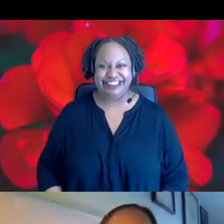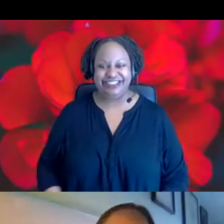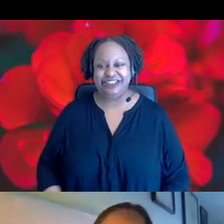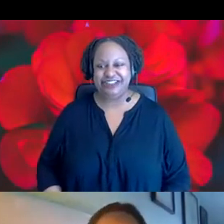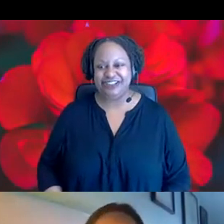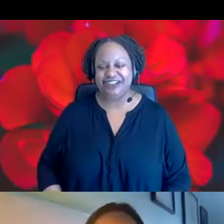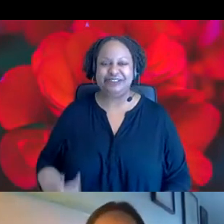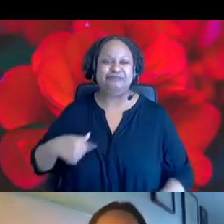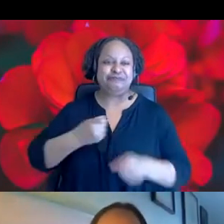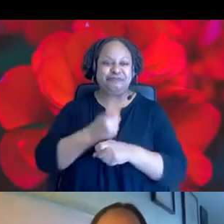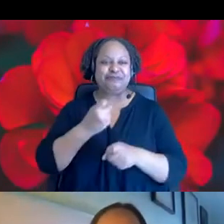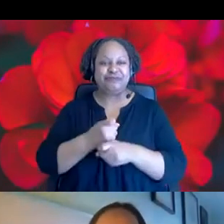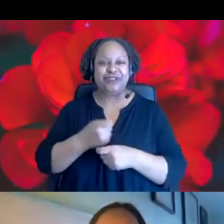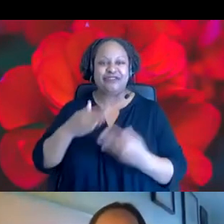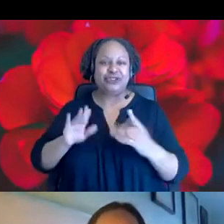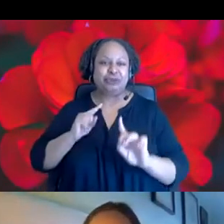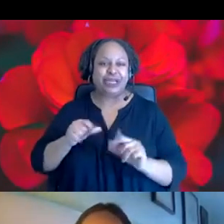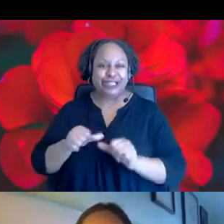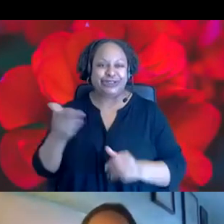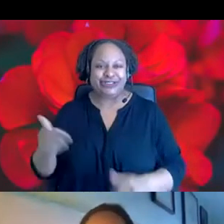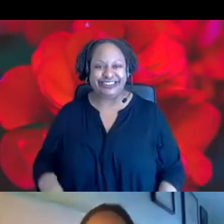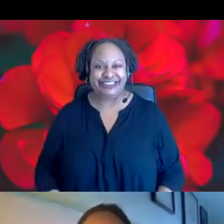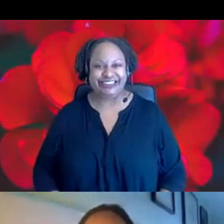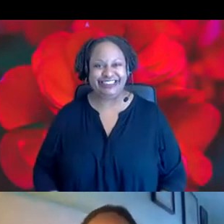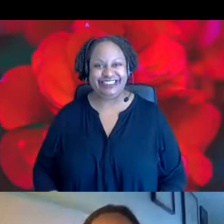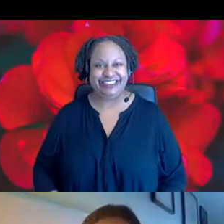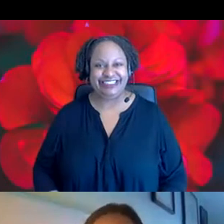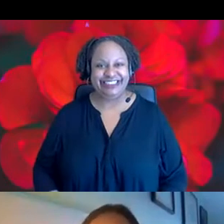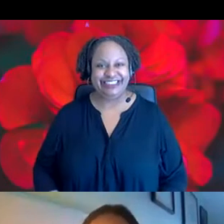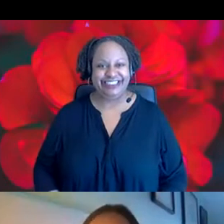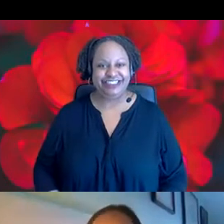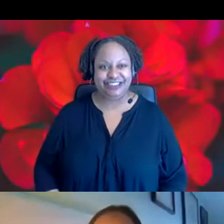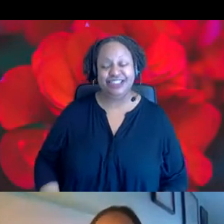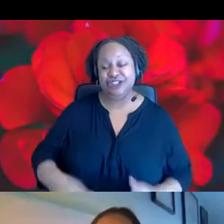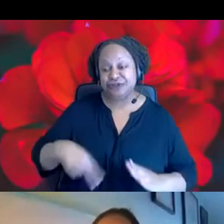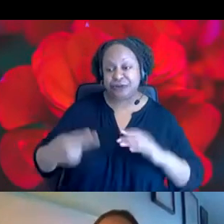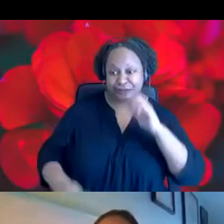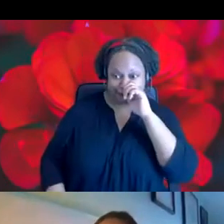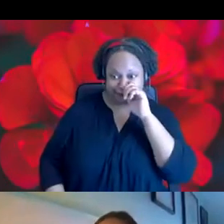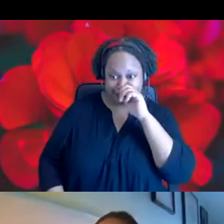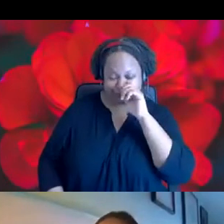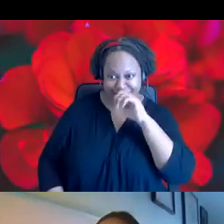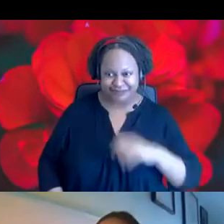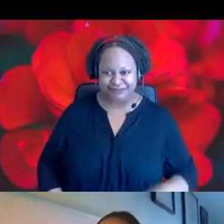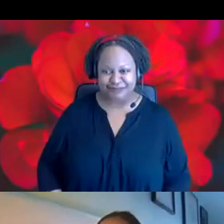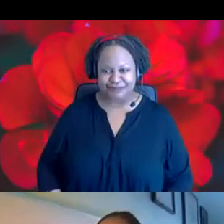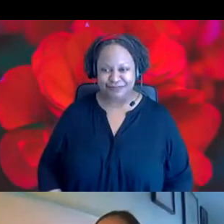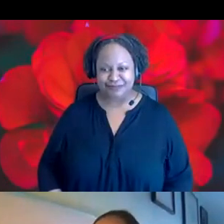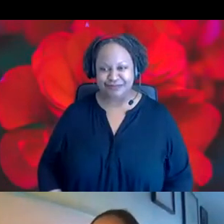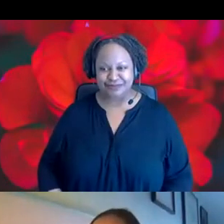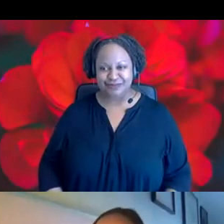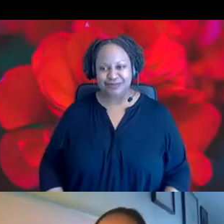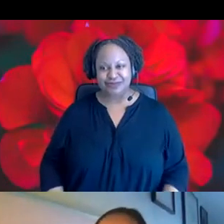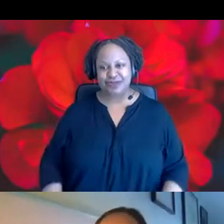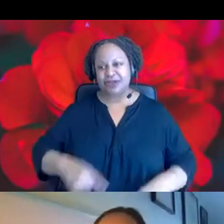No, I'm kidding. Finish your point, please, please. That's the point. It's true. I mean, you know, but just in terms of